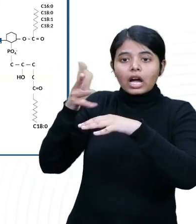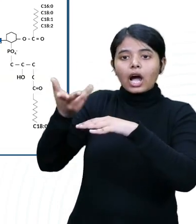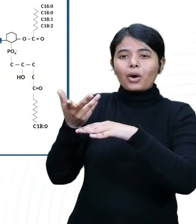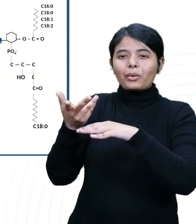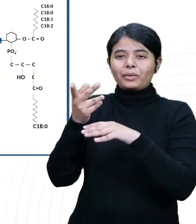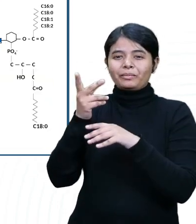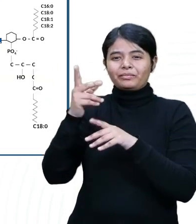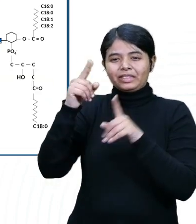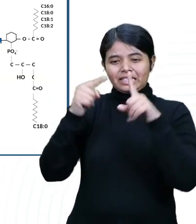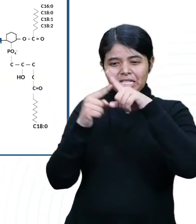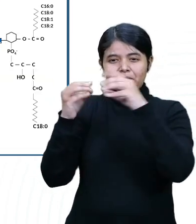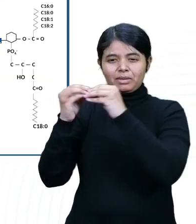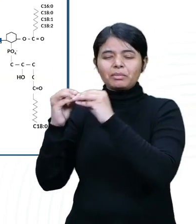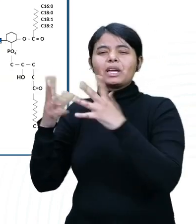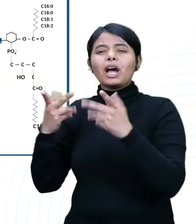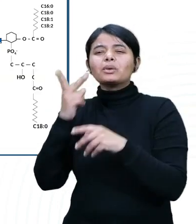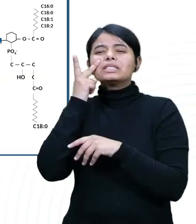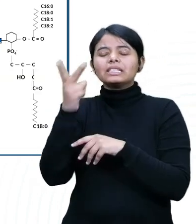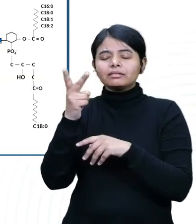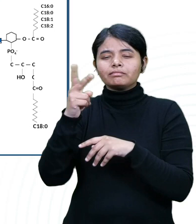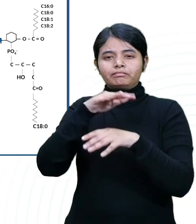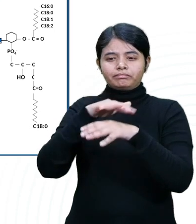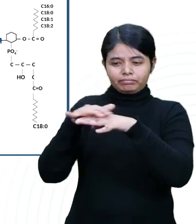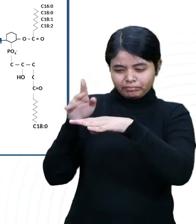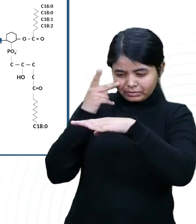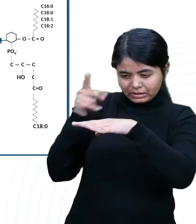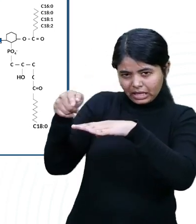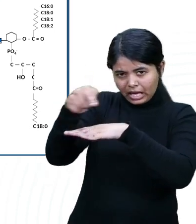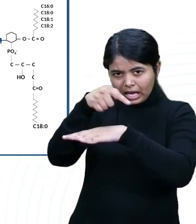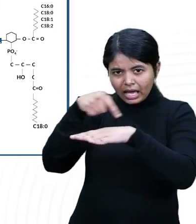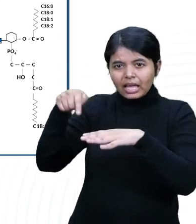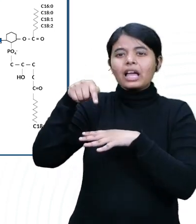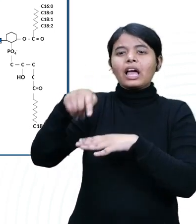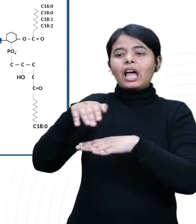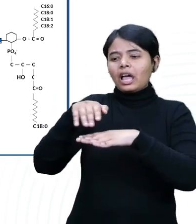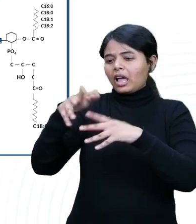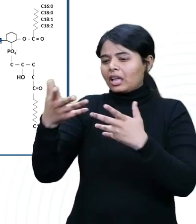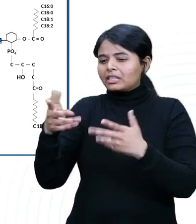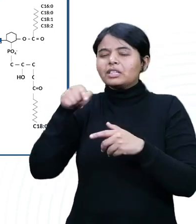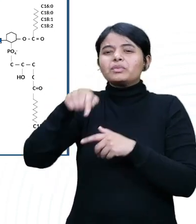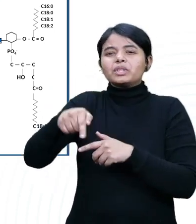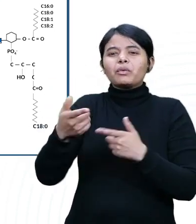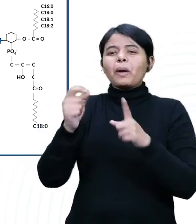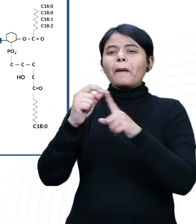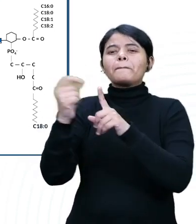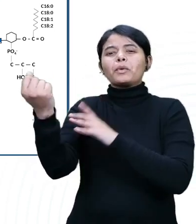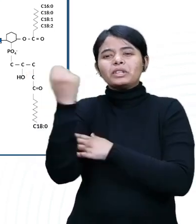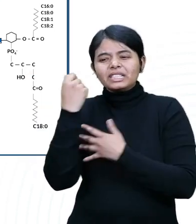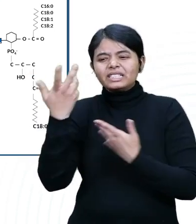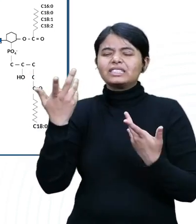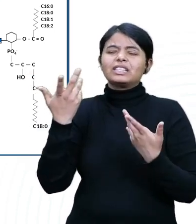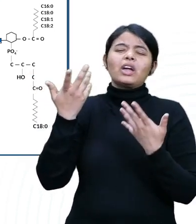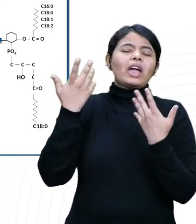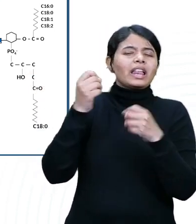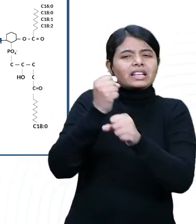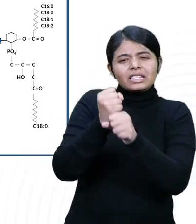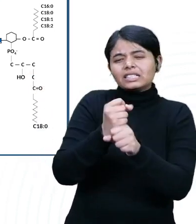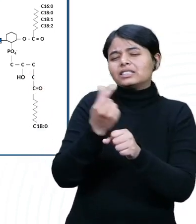So let's discuss what a GPI anchor is and what type of glycoconjugates are being expressed. The term GPI stands for